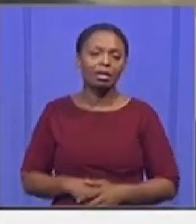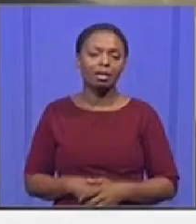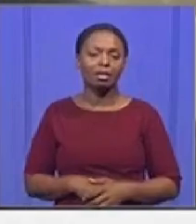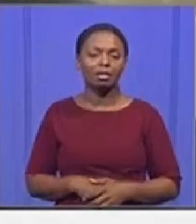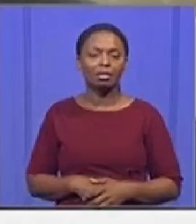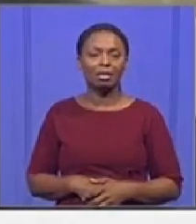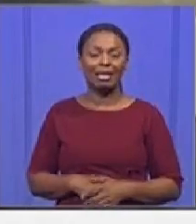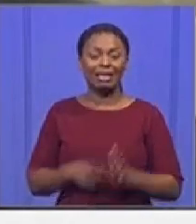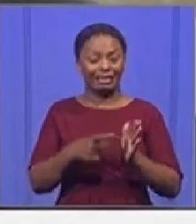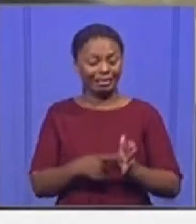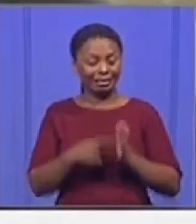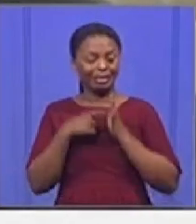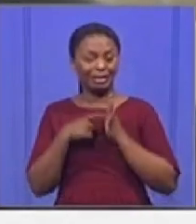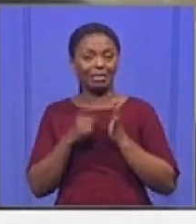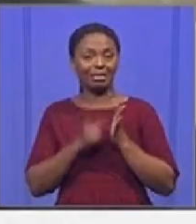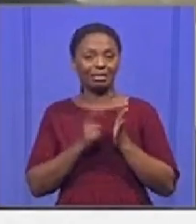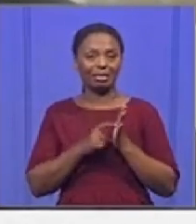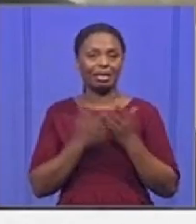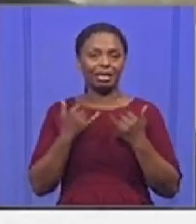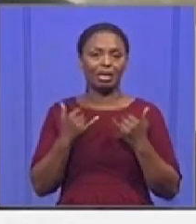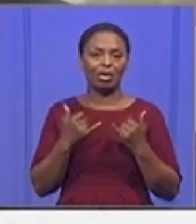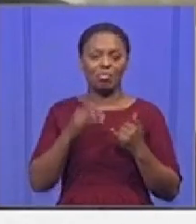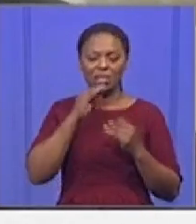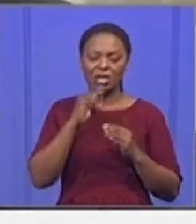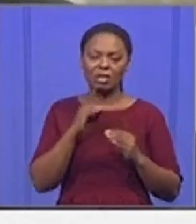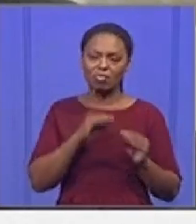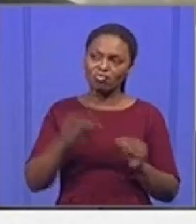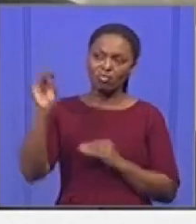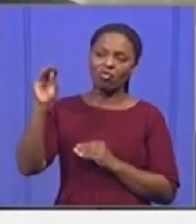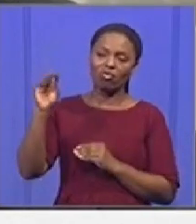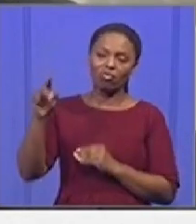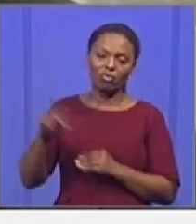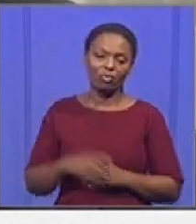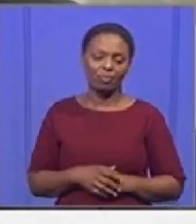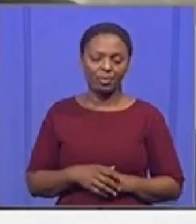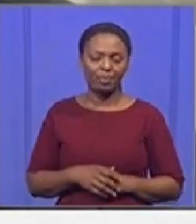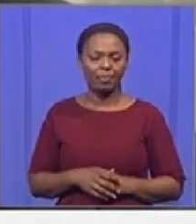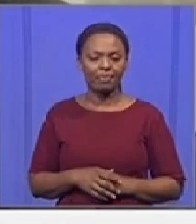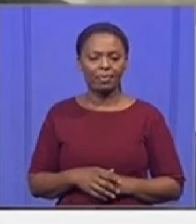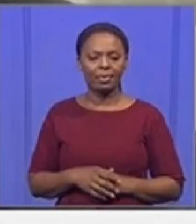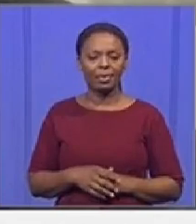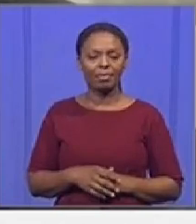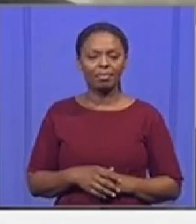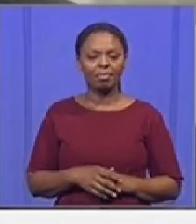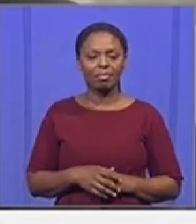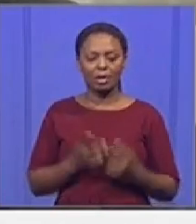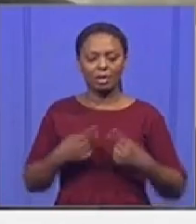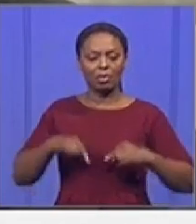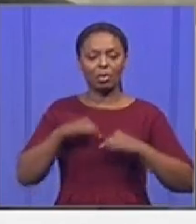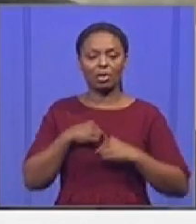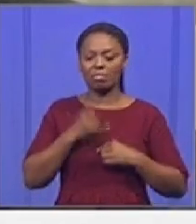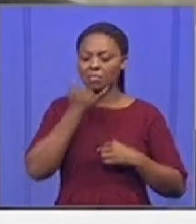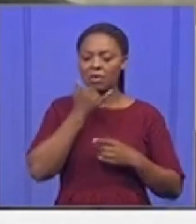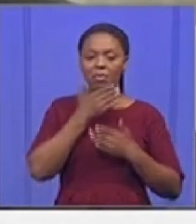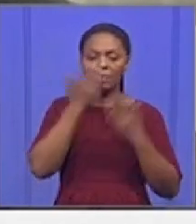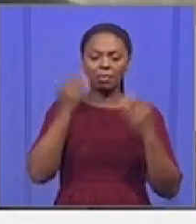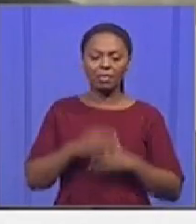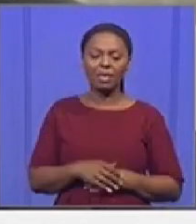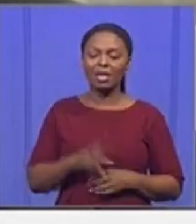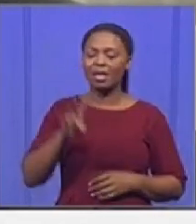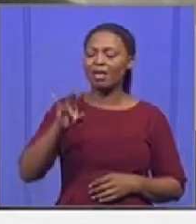rationality, demand, we will remove them. They will be removed. This is because they were not highlighted. So, like a visa,